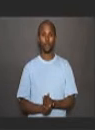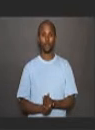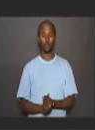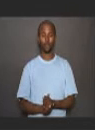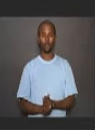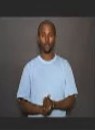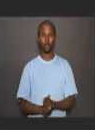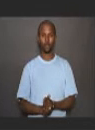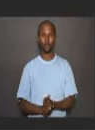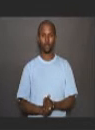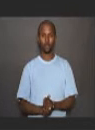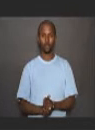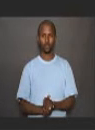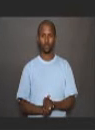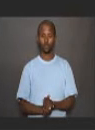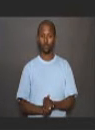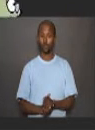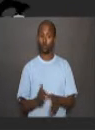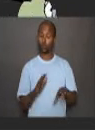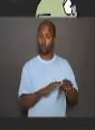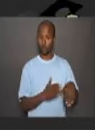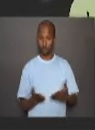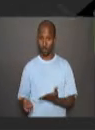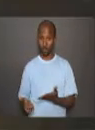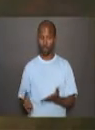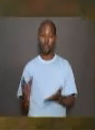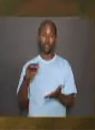Let's get back to our lesson.